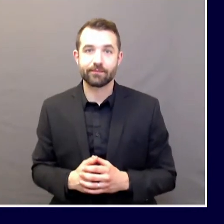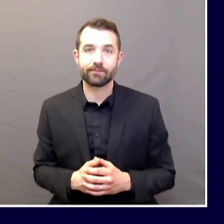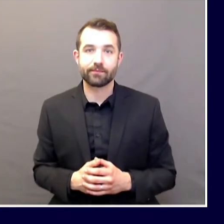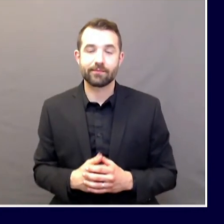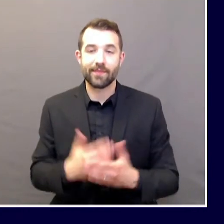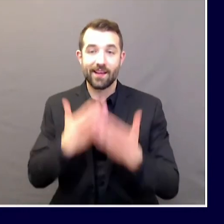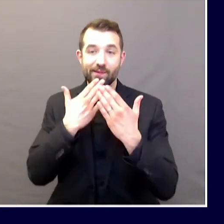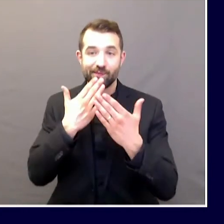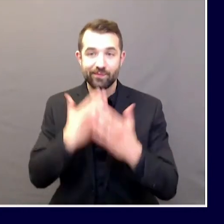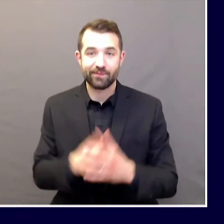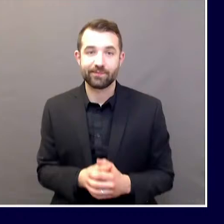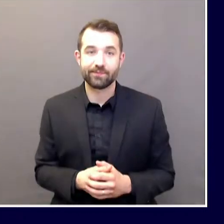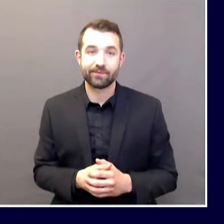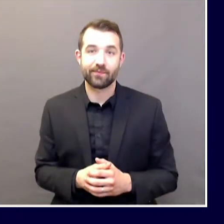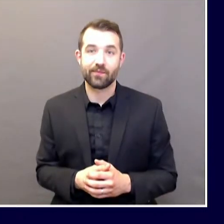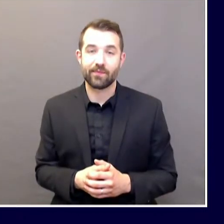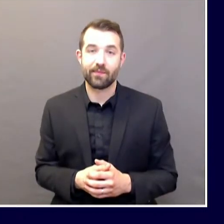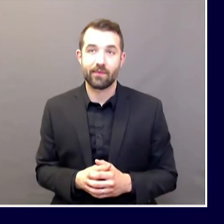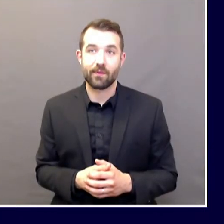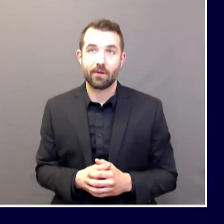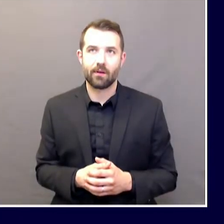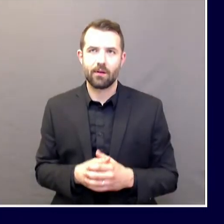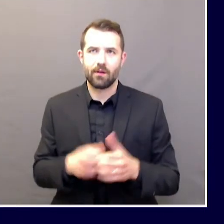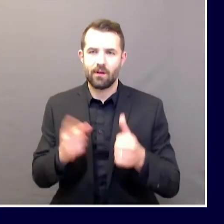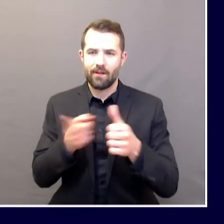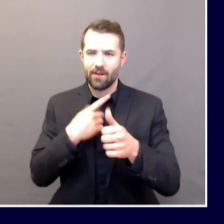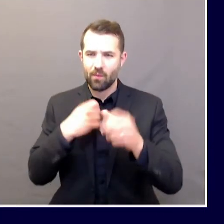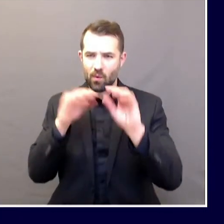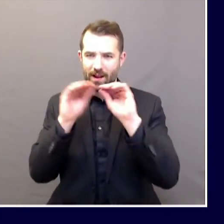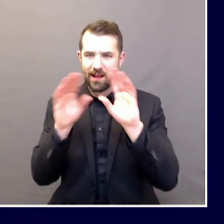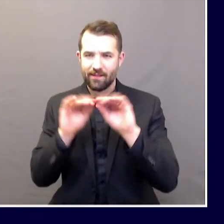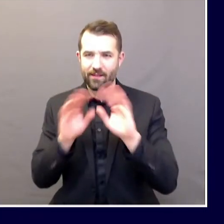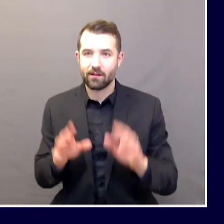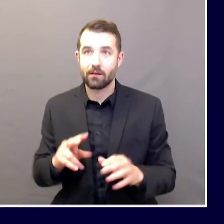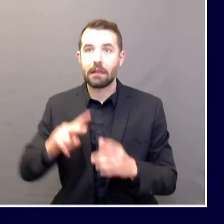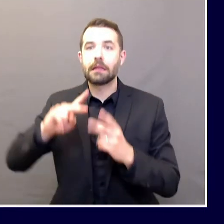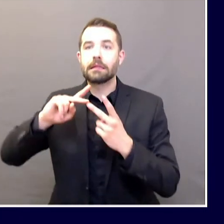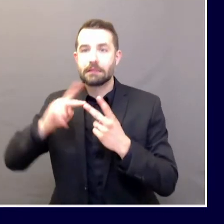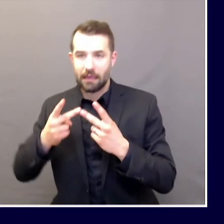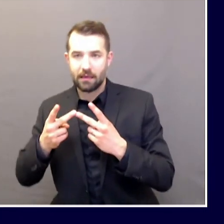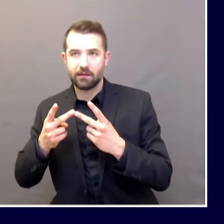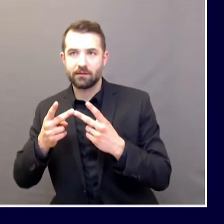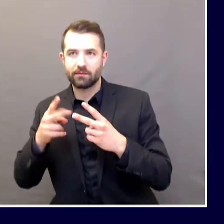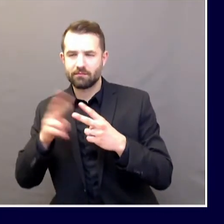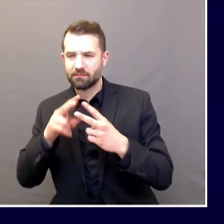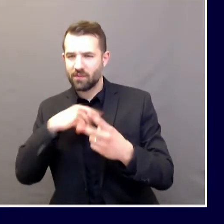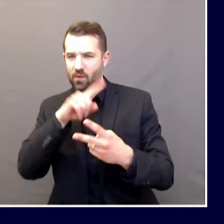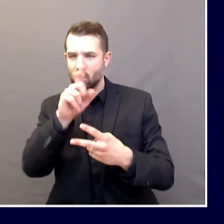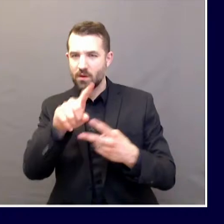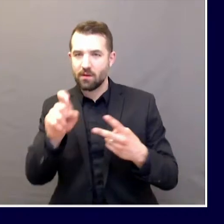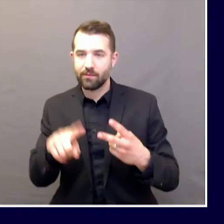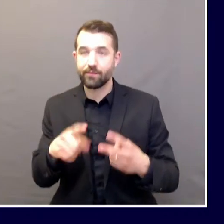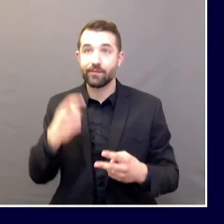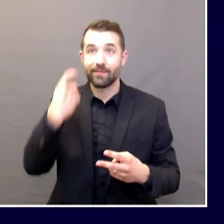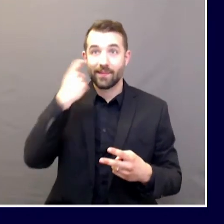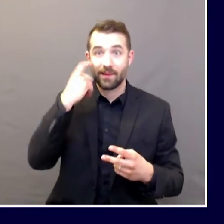one is a quick clarification that I have a couple of questions. A little bit ago, you said that Maine has